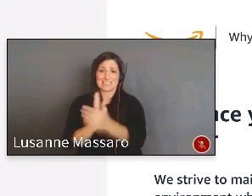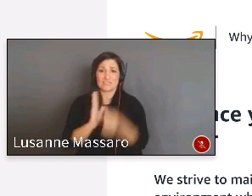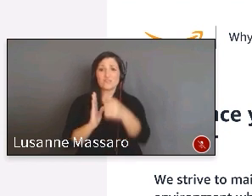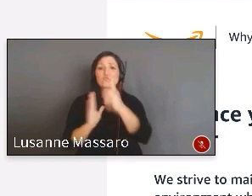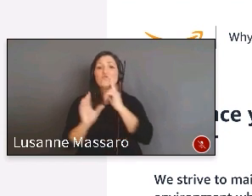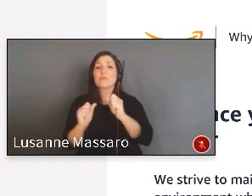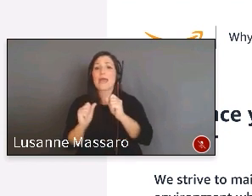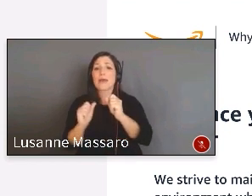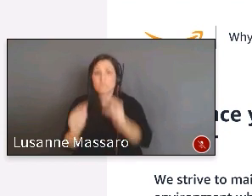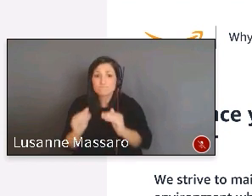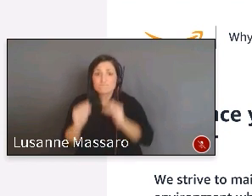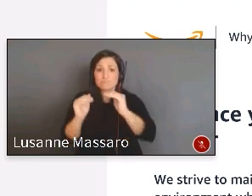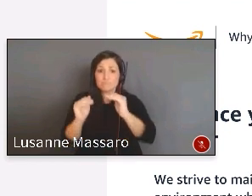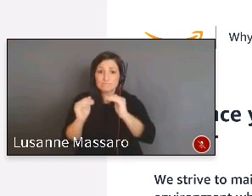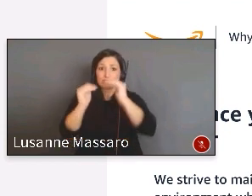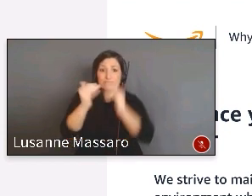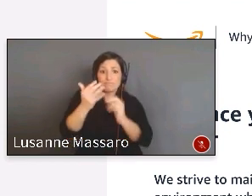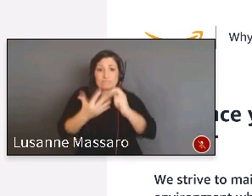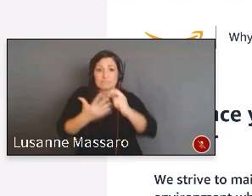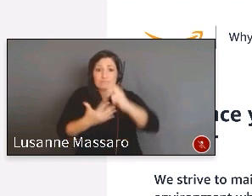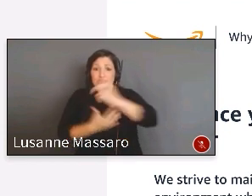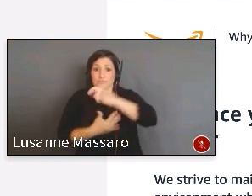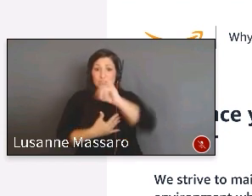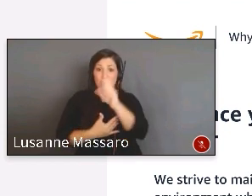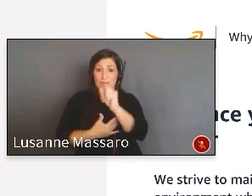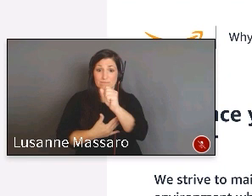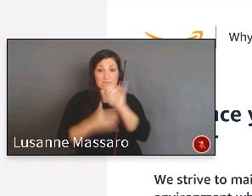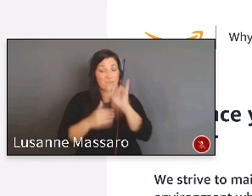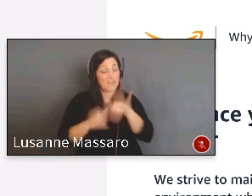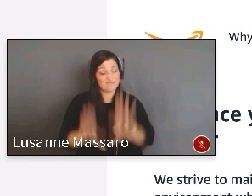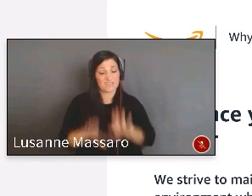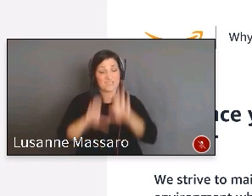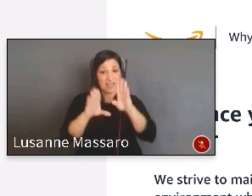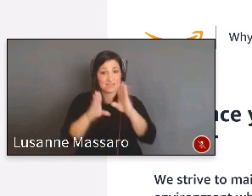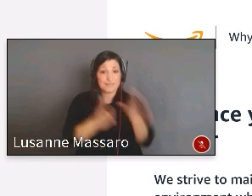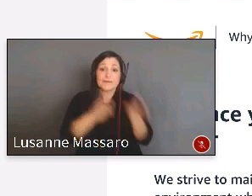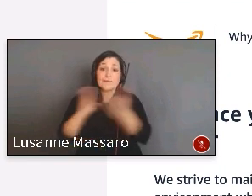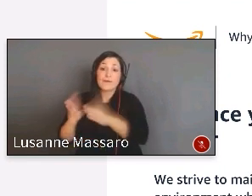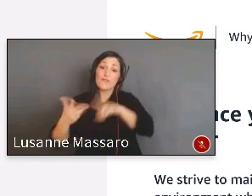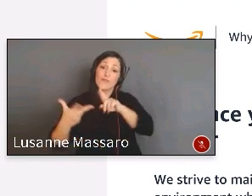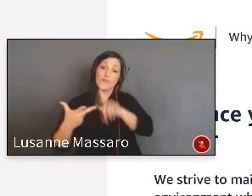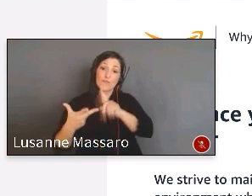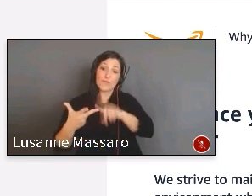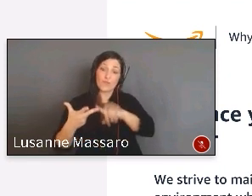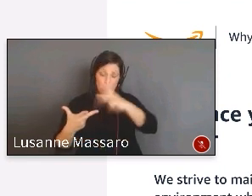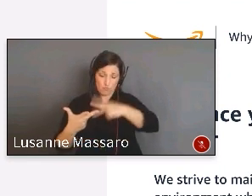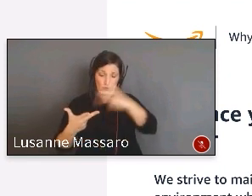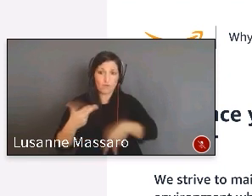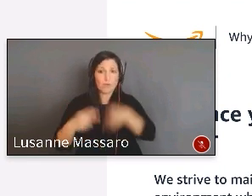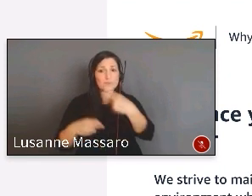advanced jobs. That is fantastic. And then the third program is